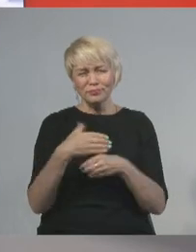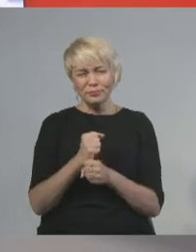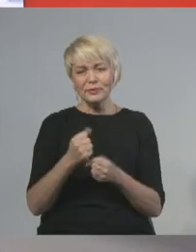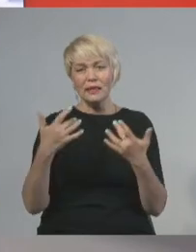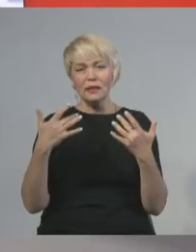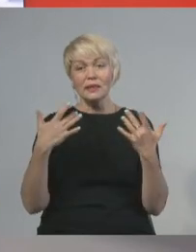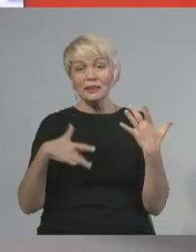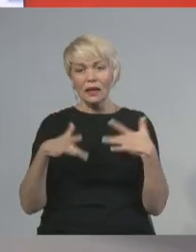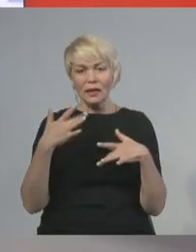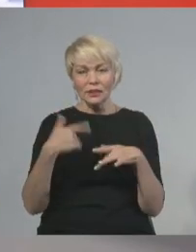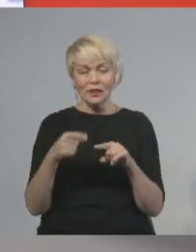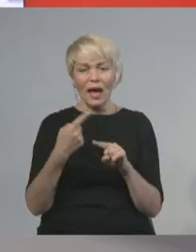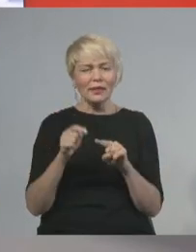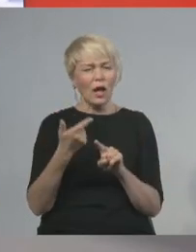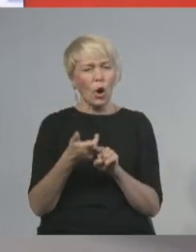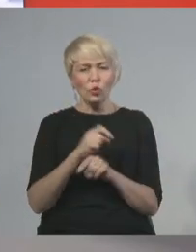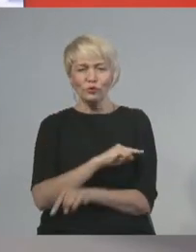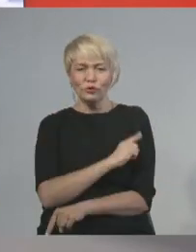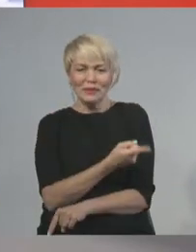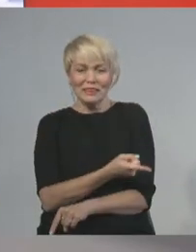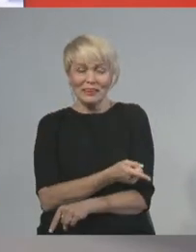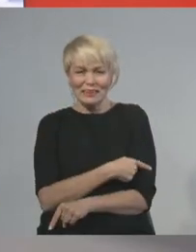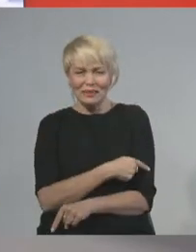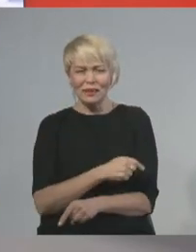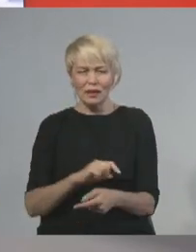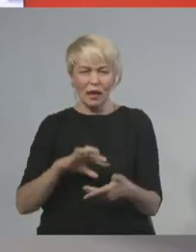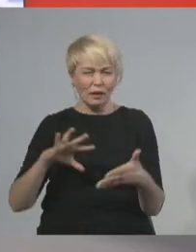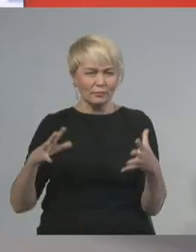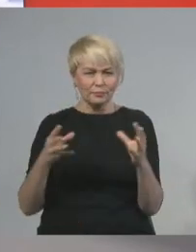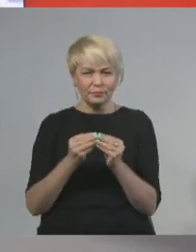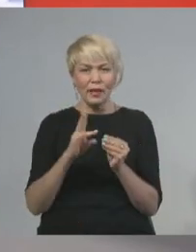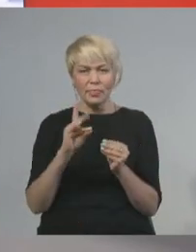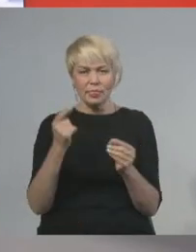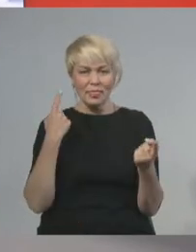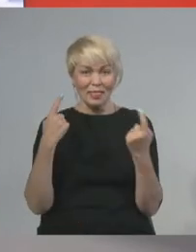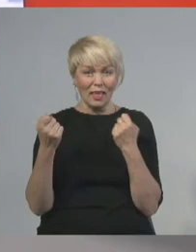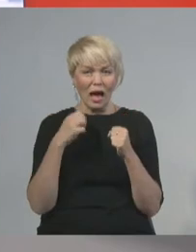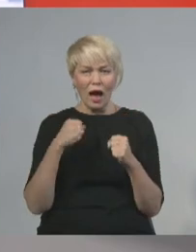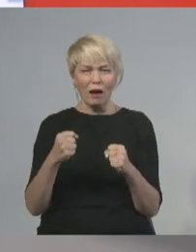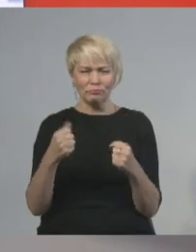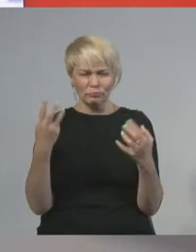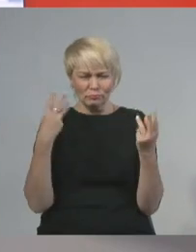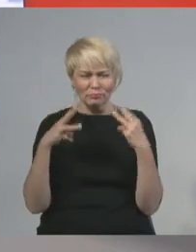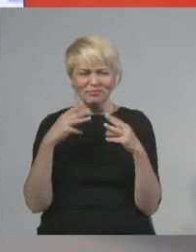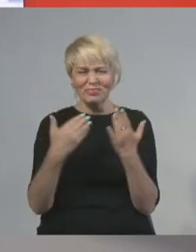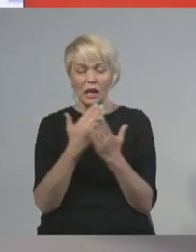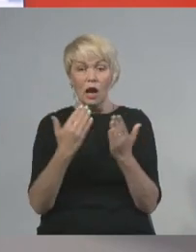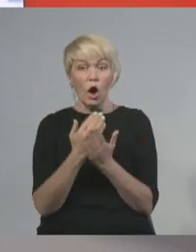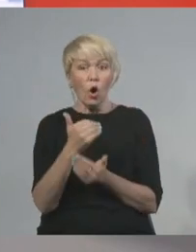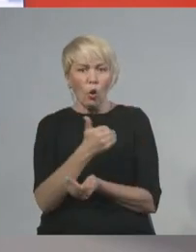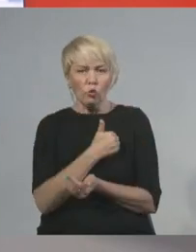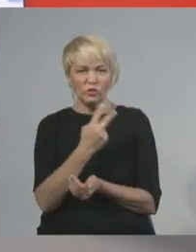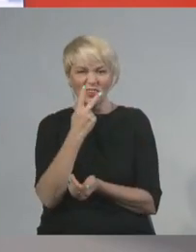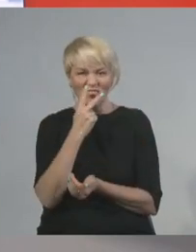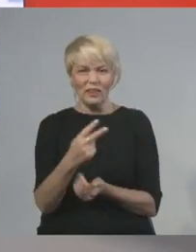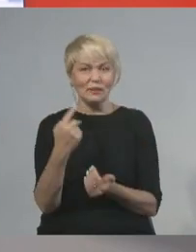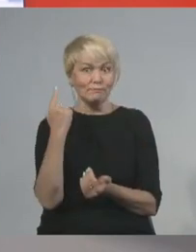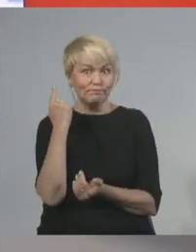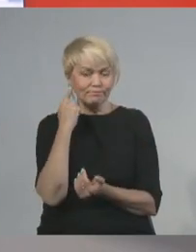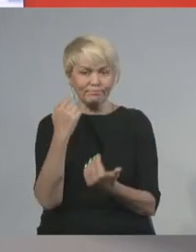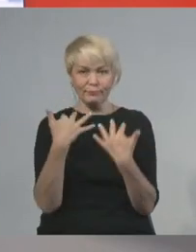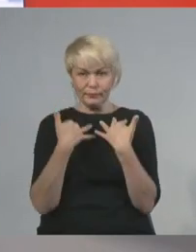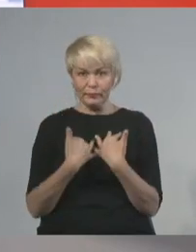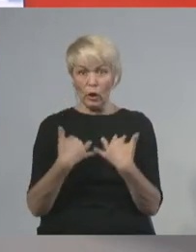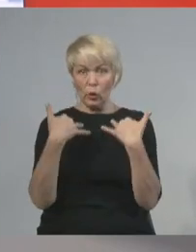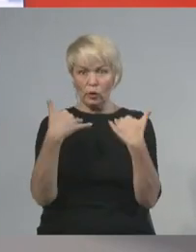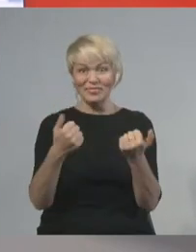be fired and of course this will be depicted on the content so if you do not feed the content the audience wants to